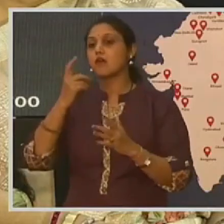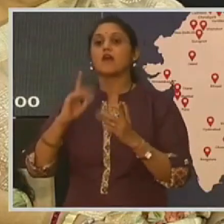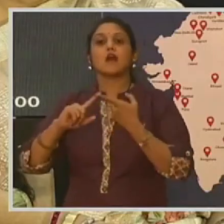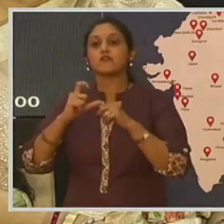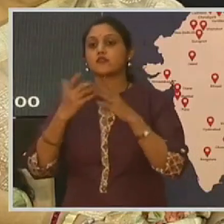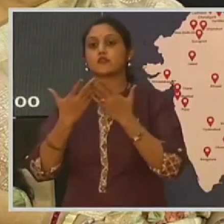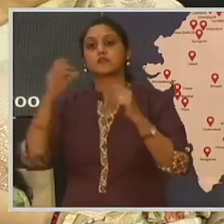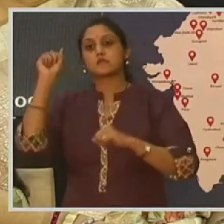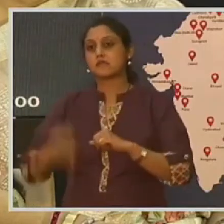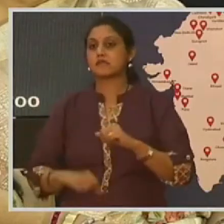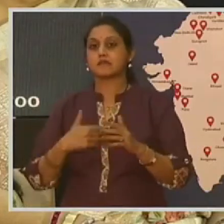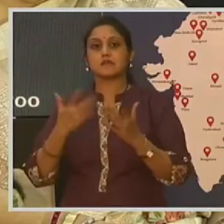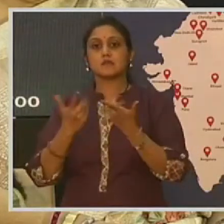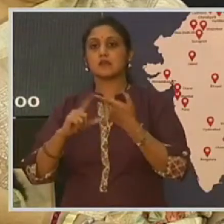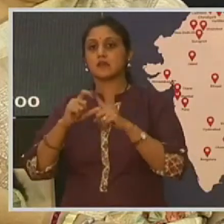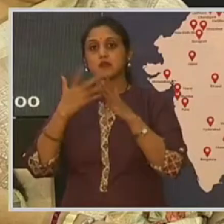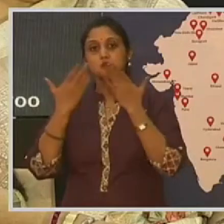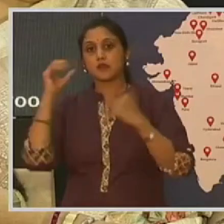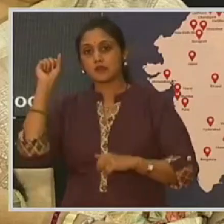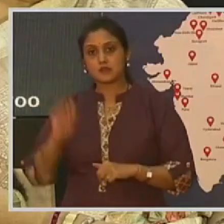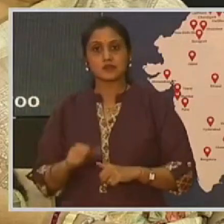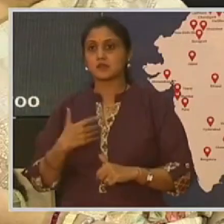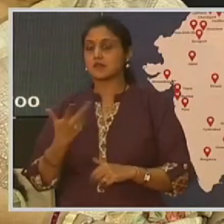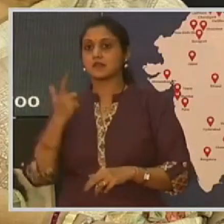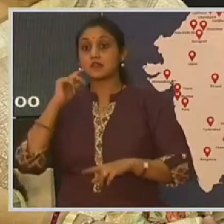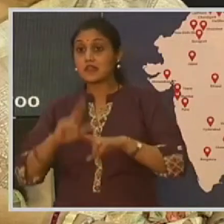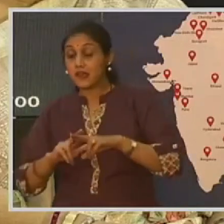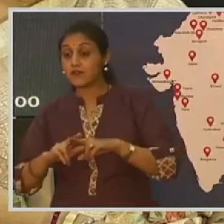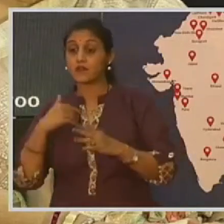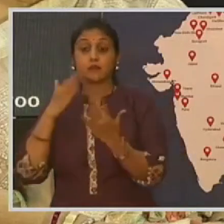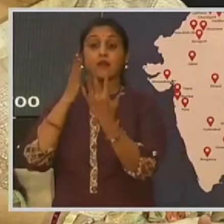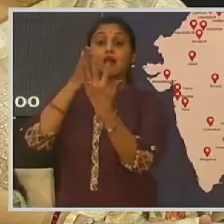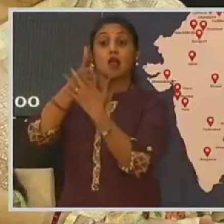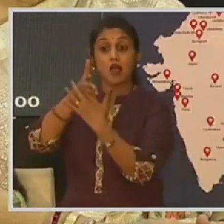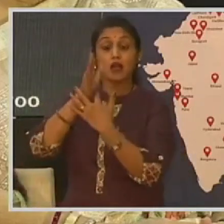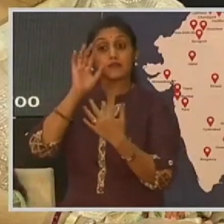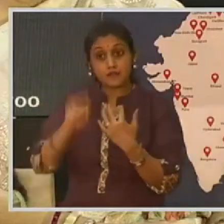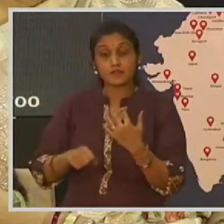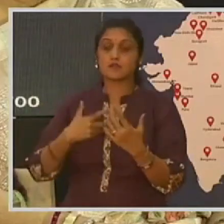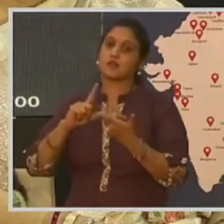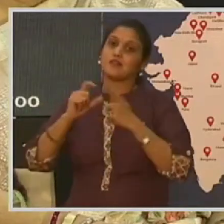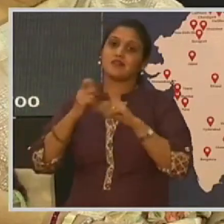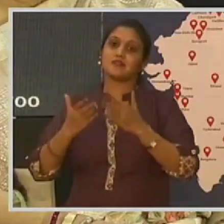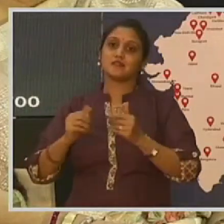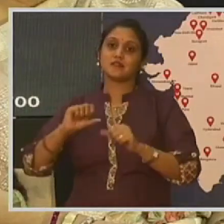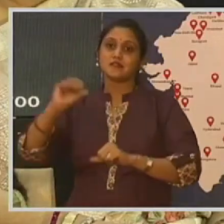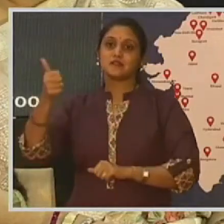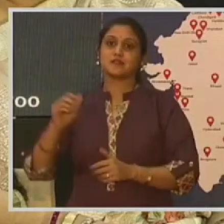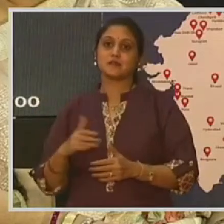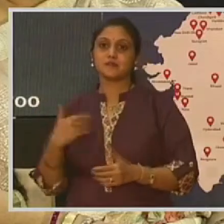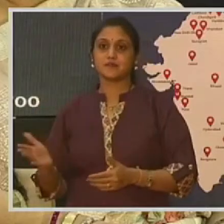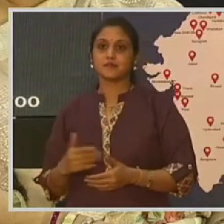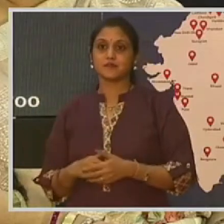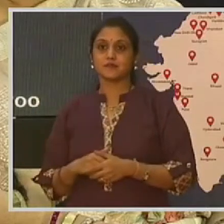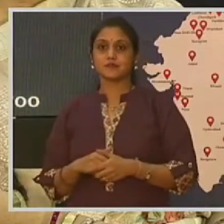lots of aids and assistive devices, technologies. Today a lot of innovations have come in which talk about and